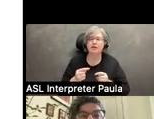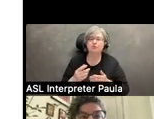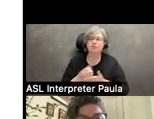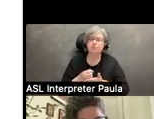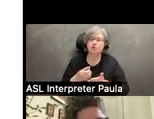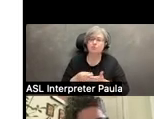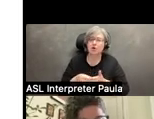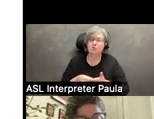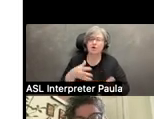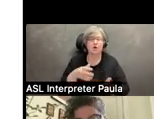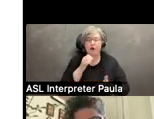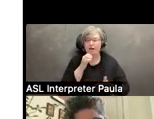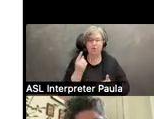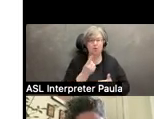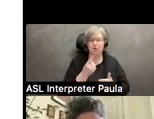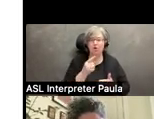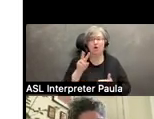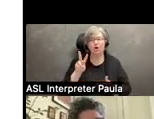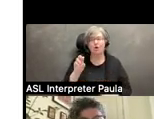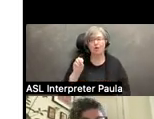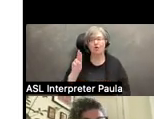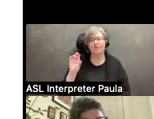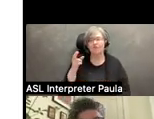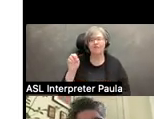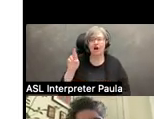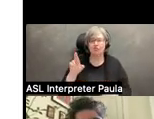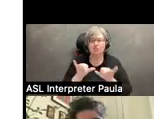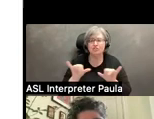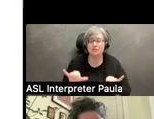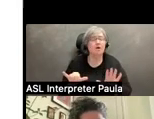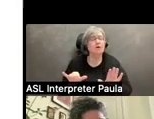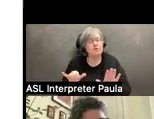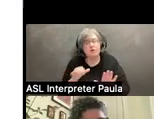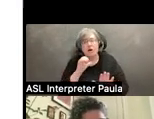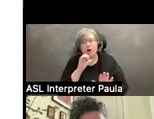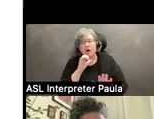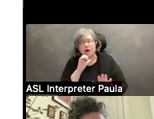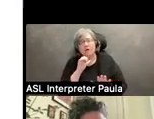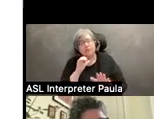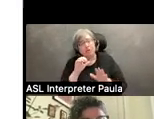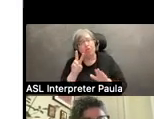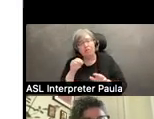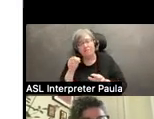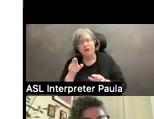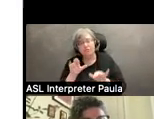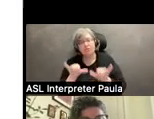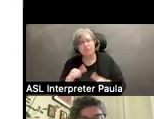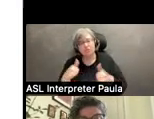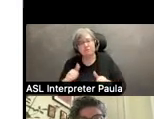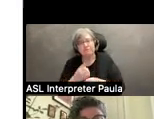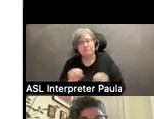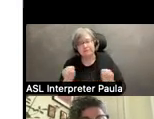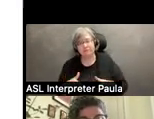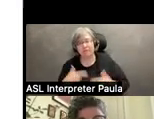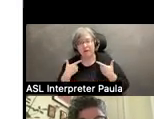here beyond the voucher system. We're not saying that the voucher system hasn't saved lives and made housing